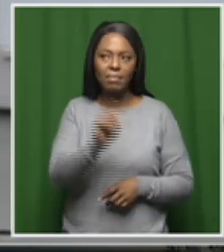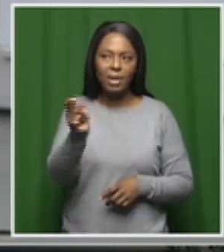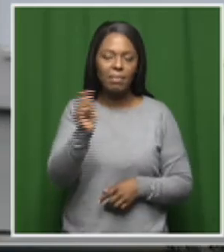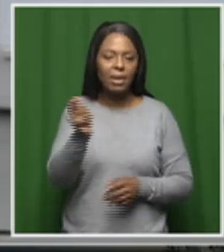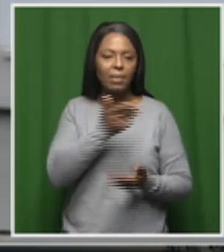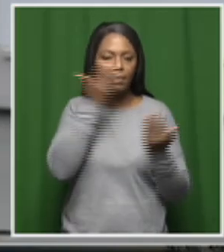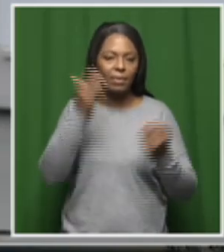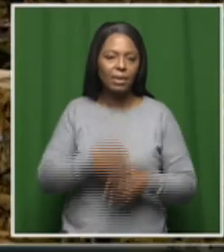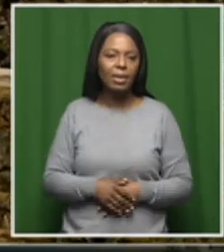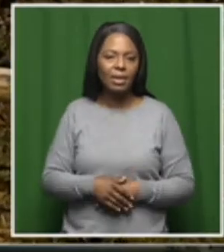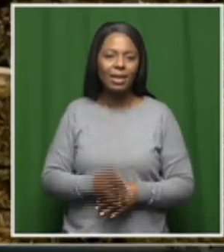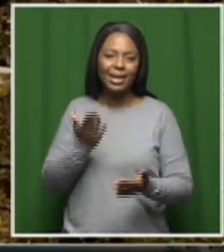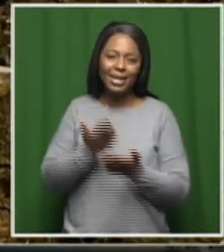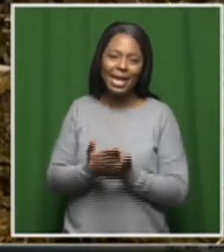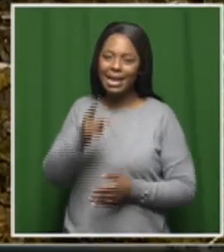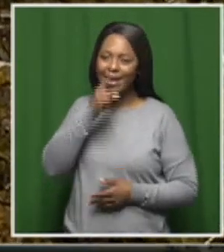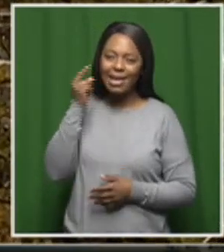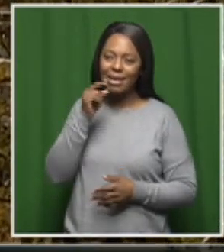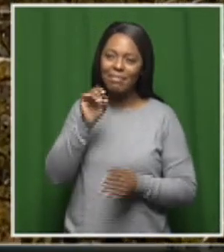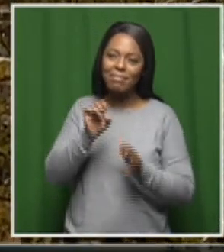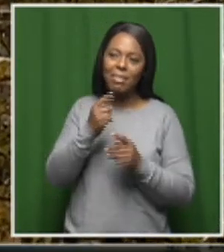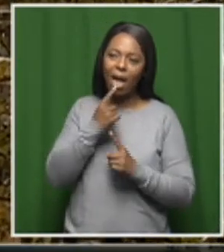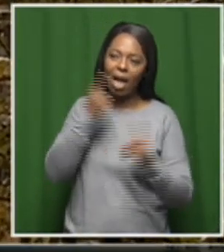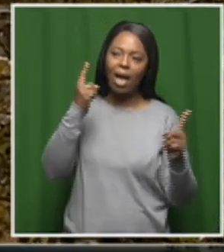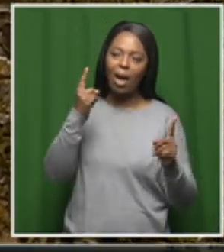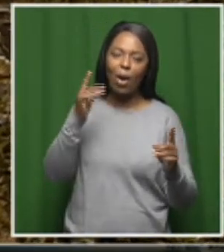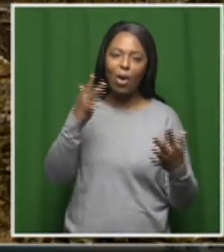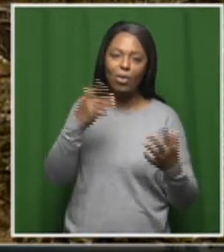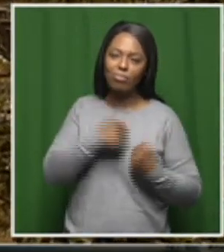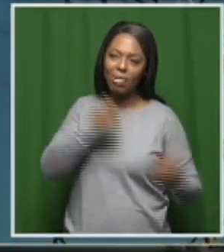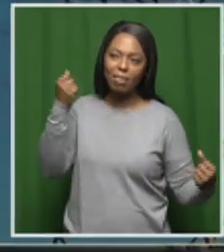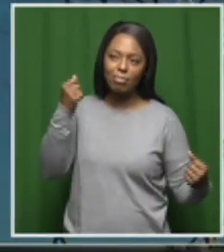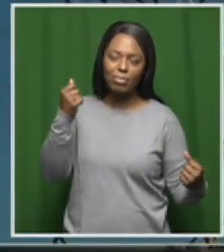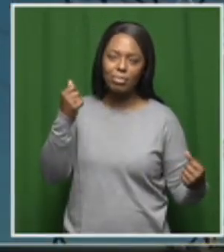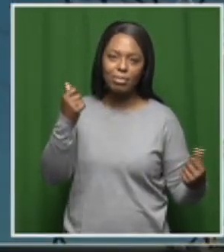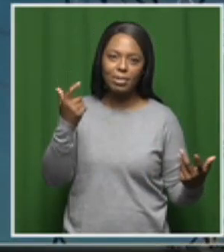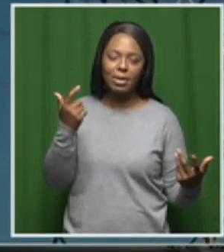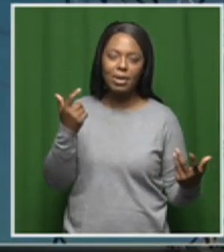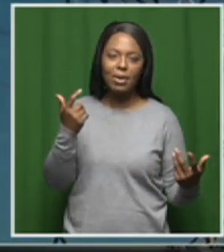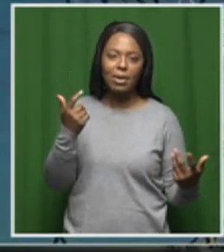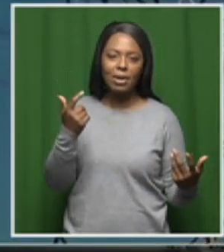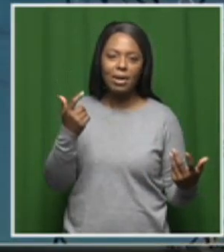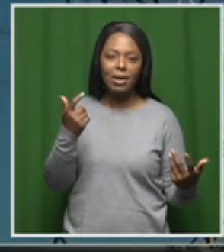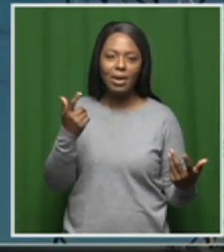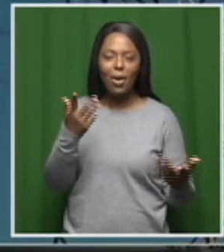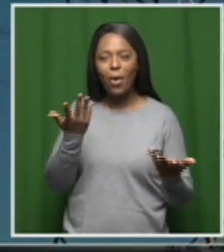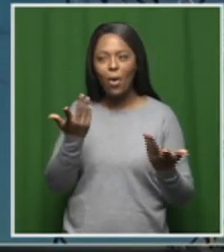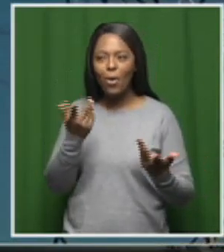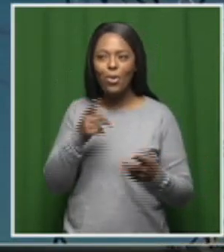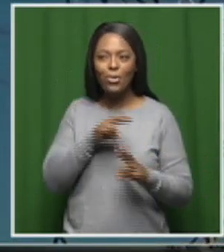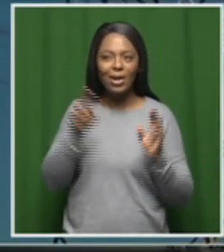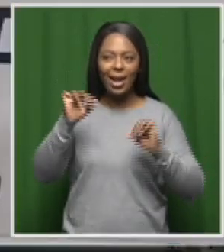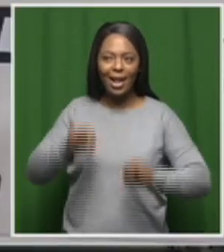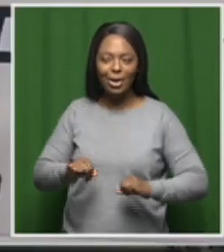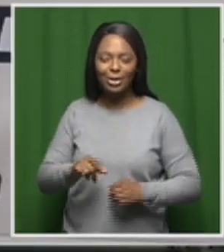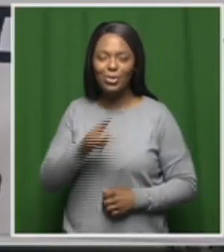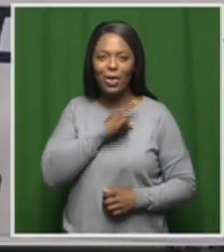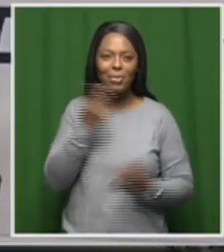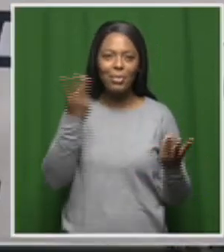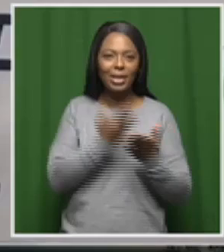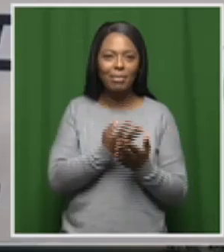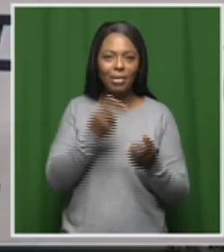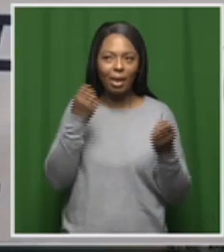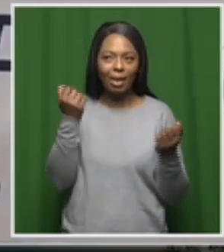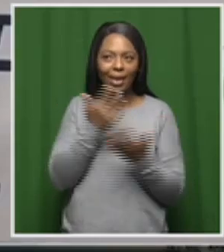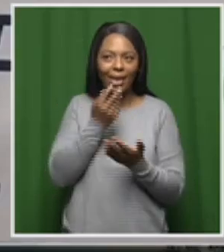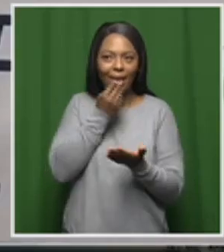name any of them, or is that sort of not allowed? Because I think a lot of people would be shocked if they knew who was on this list, people that you think, like,